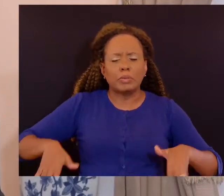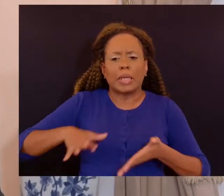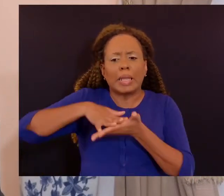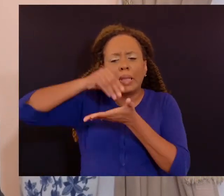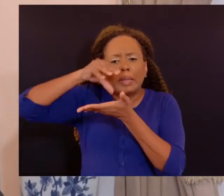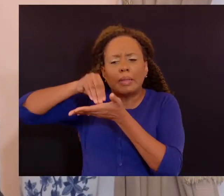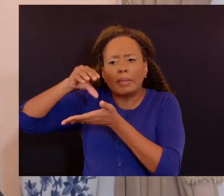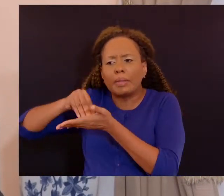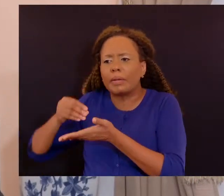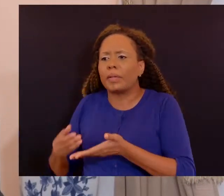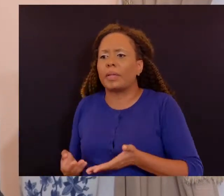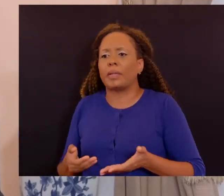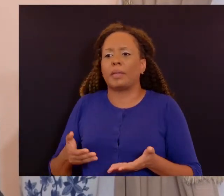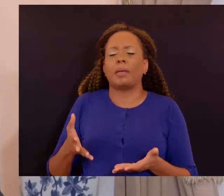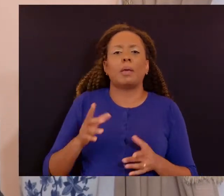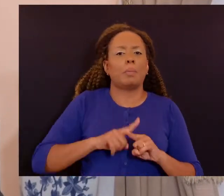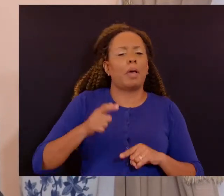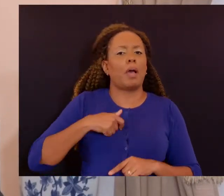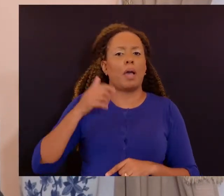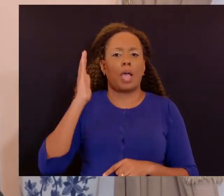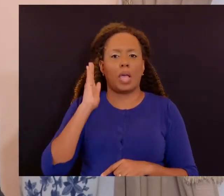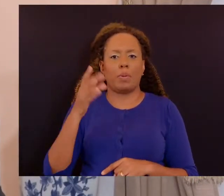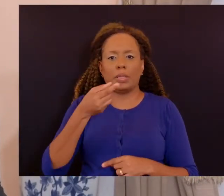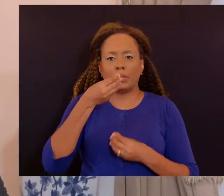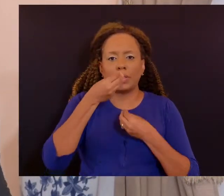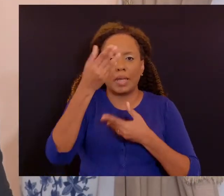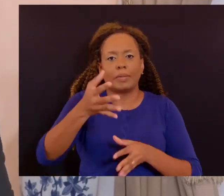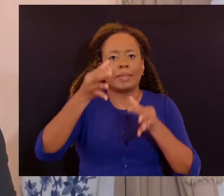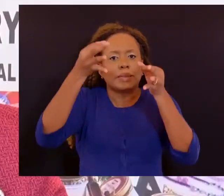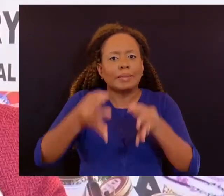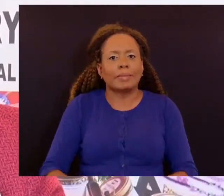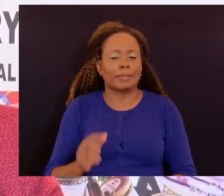us to the decisions that I will later announce. Ms. Adamson?